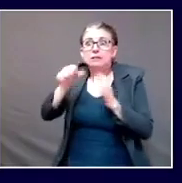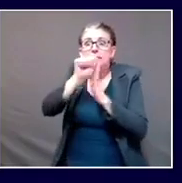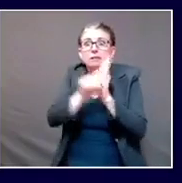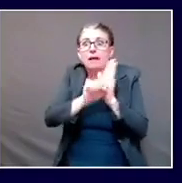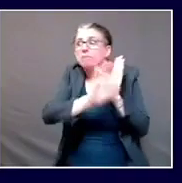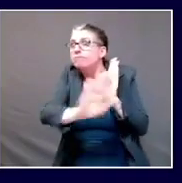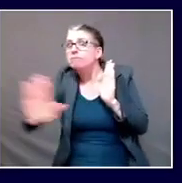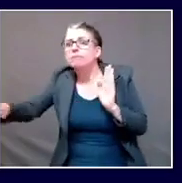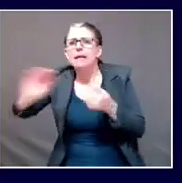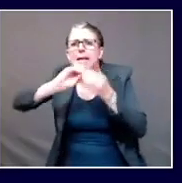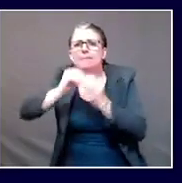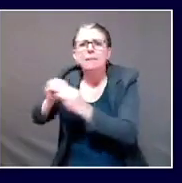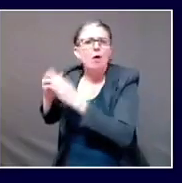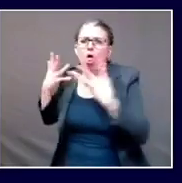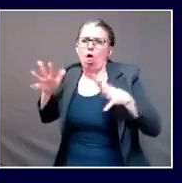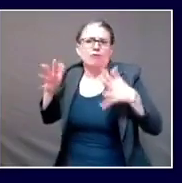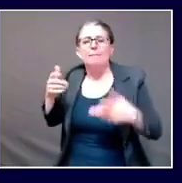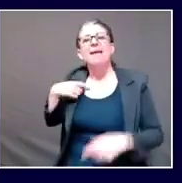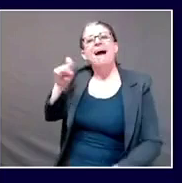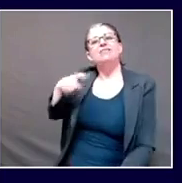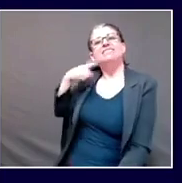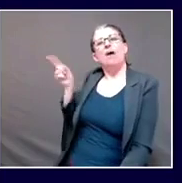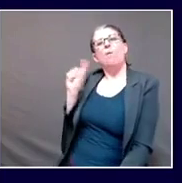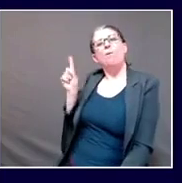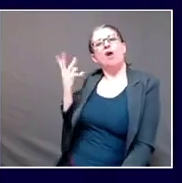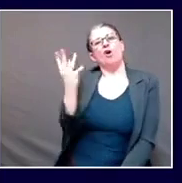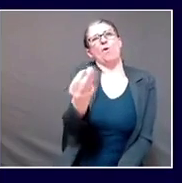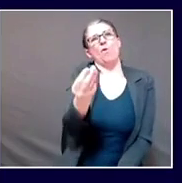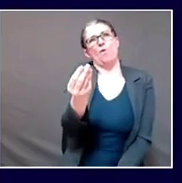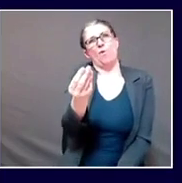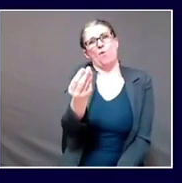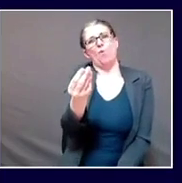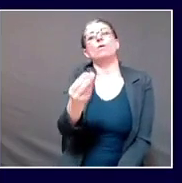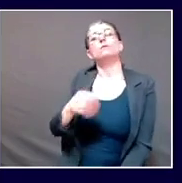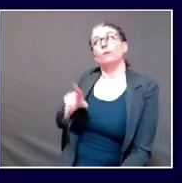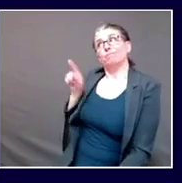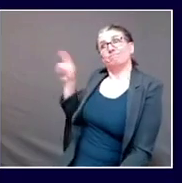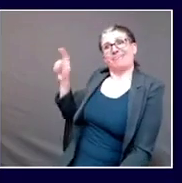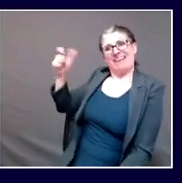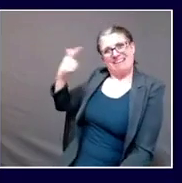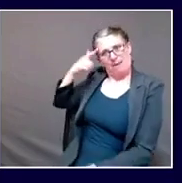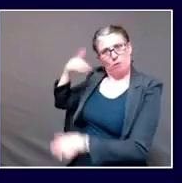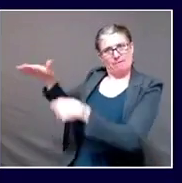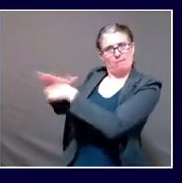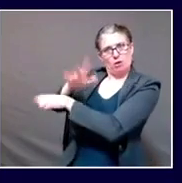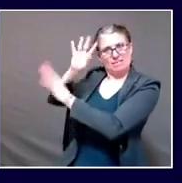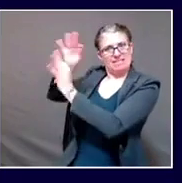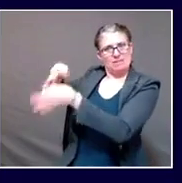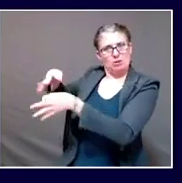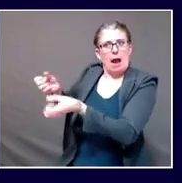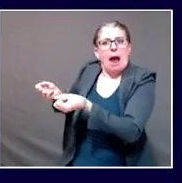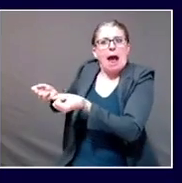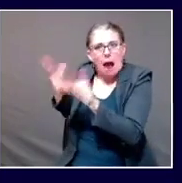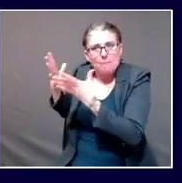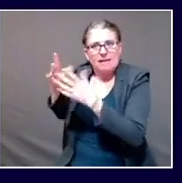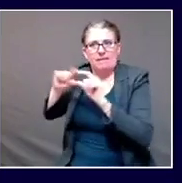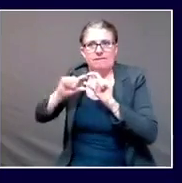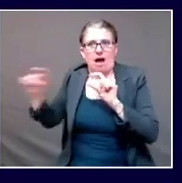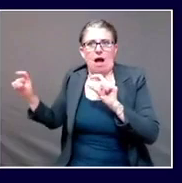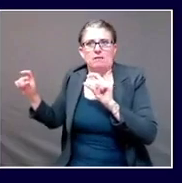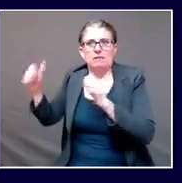All of this is also found on our website and in a press release. But just a few short numbers. Last week,